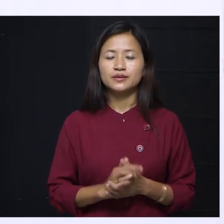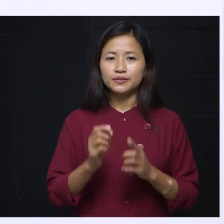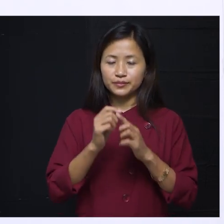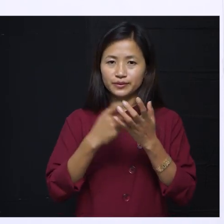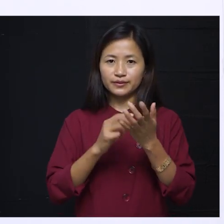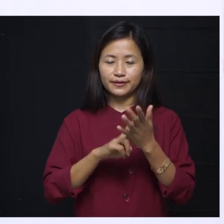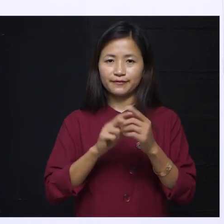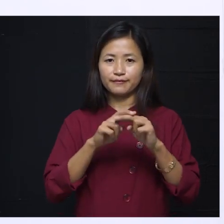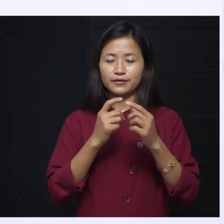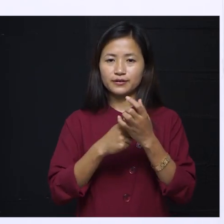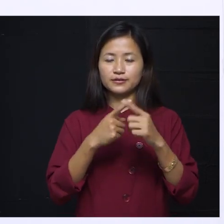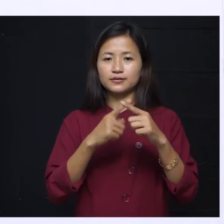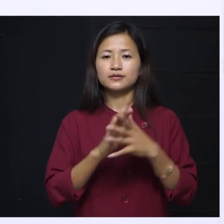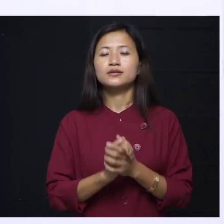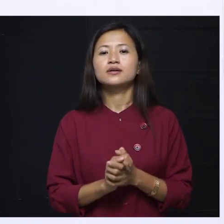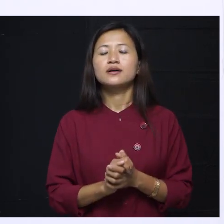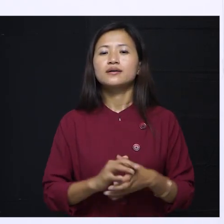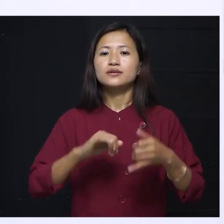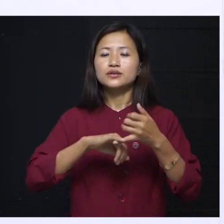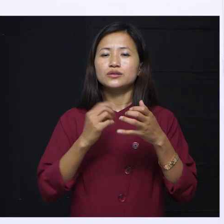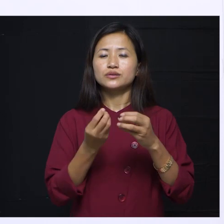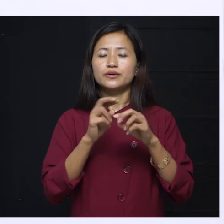prefix and suffix.